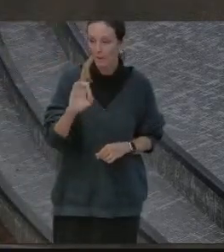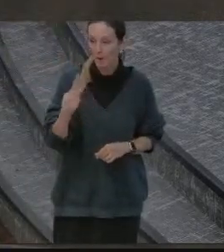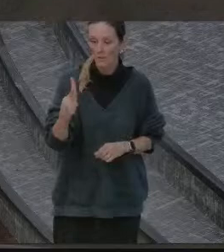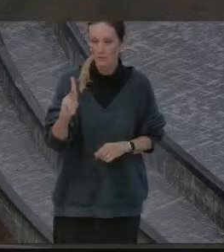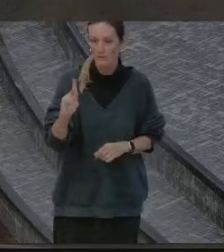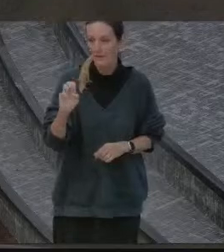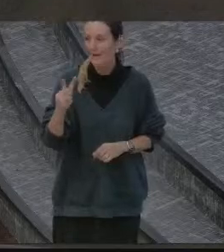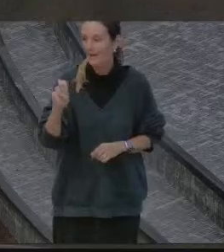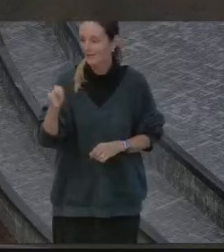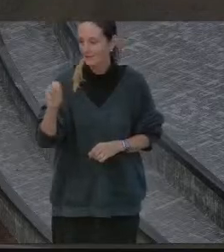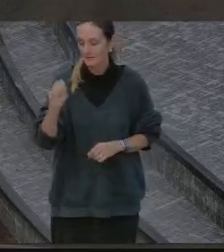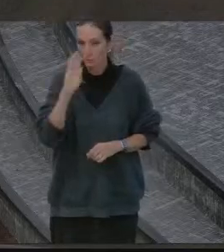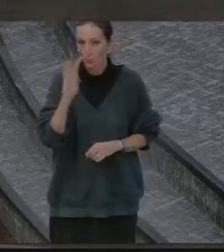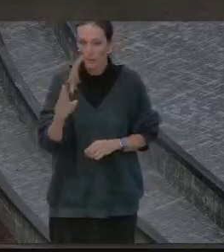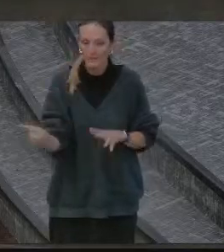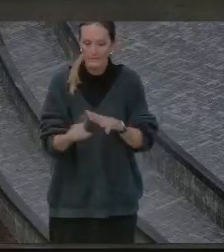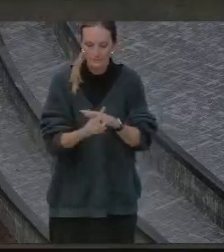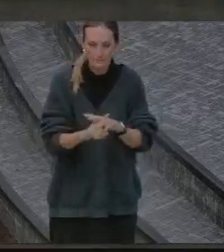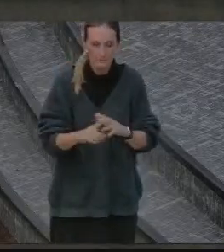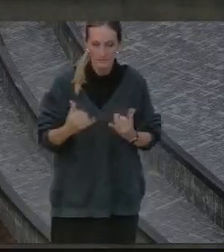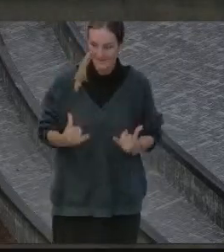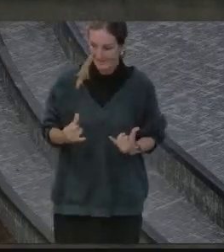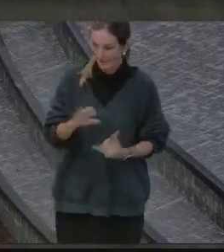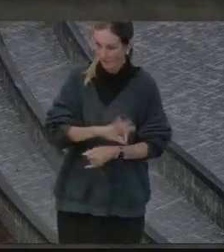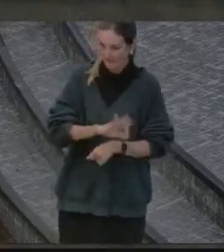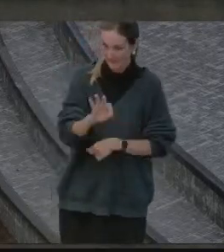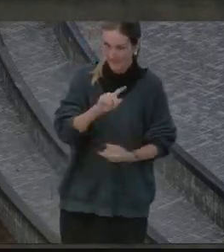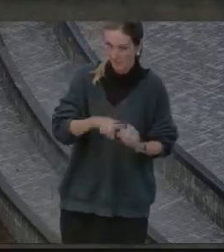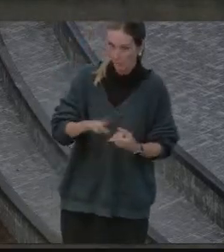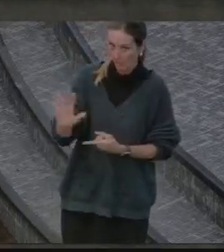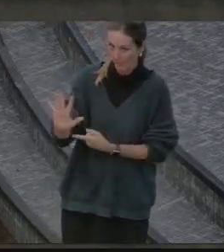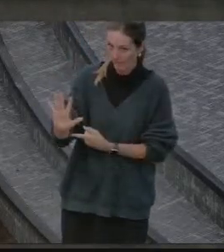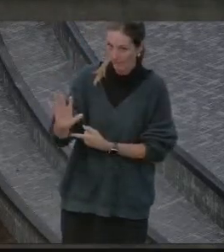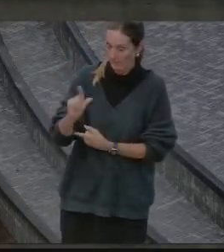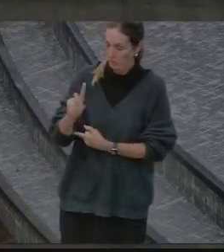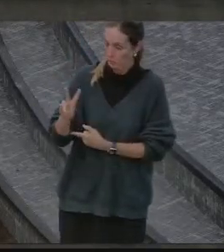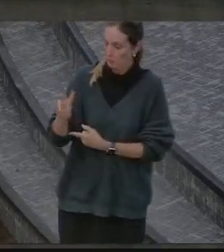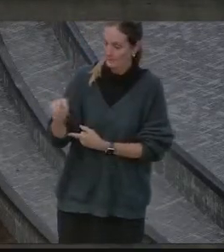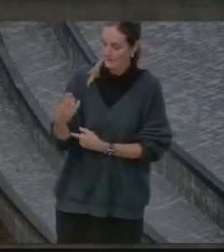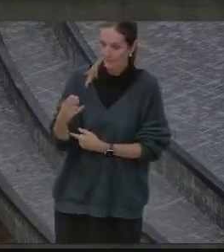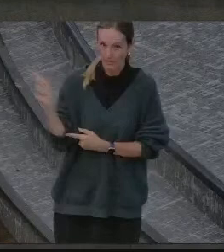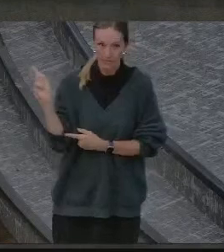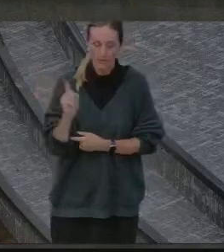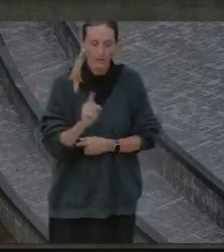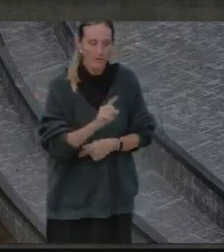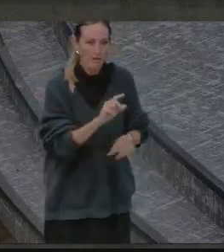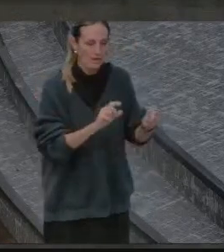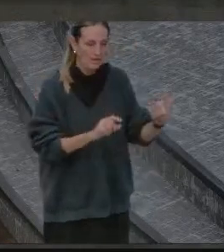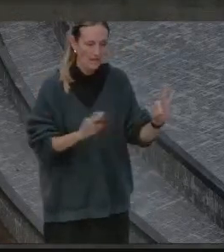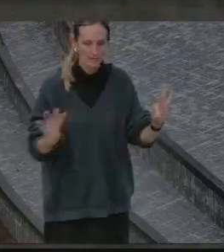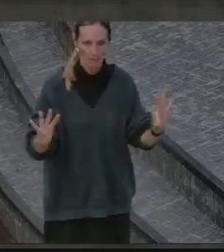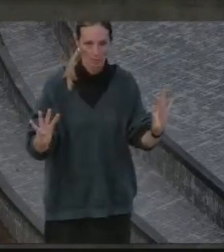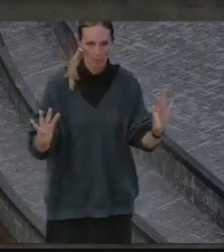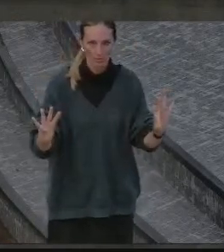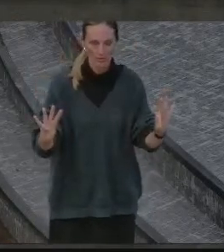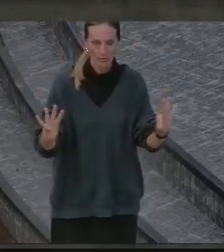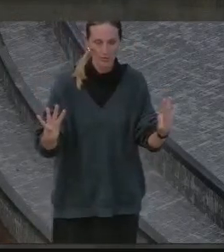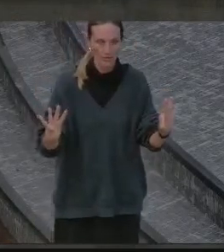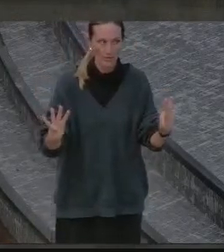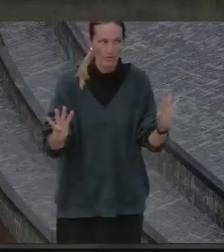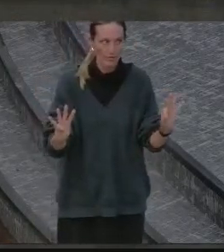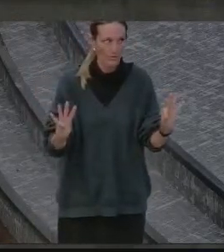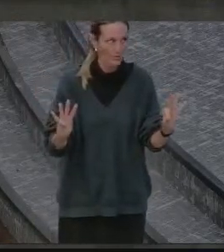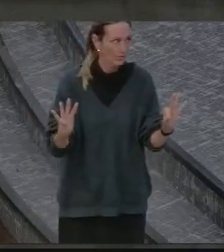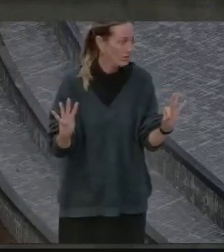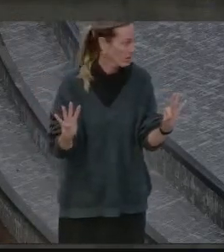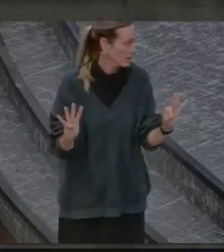Evans. And it's 9 to 5 on the 27th. Is that right? I think it's 9 to 4. Is it 9 to 4? 9